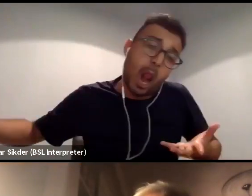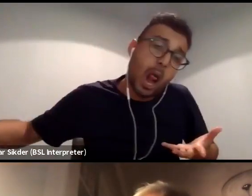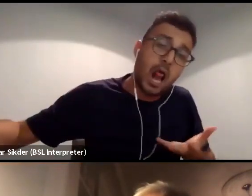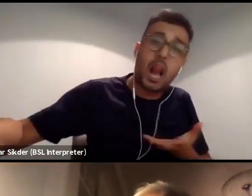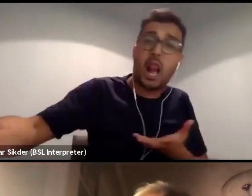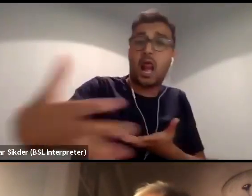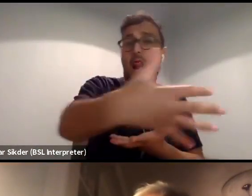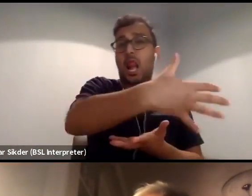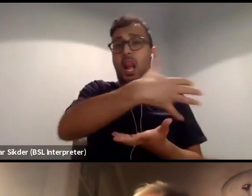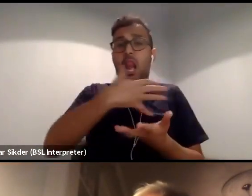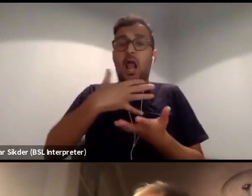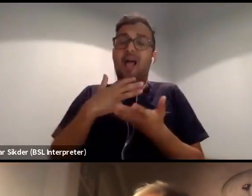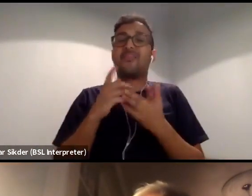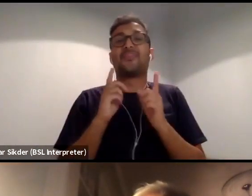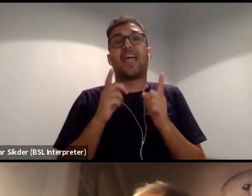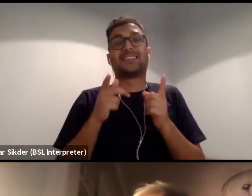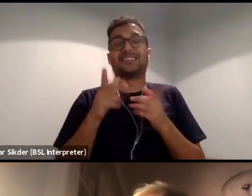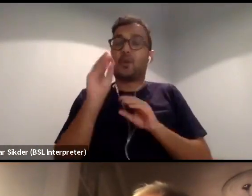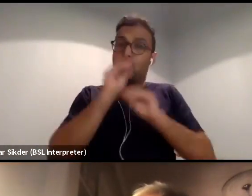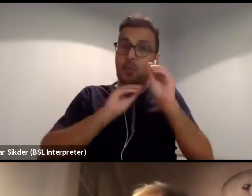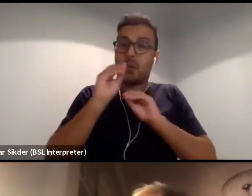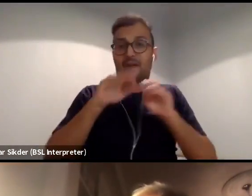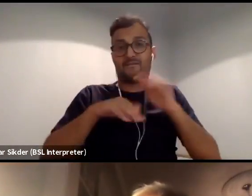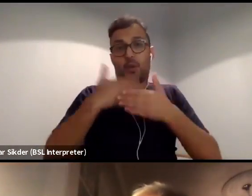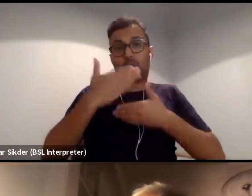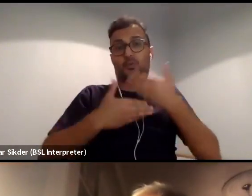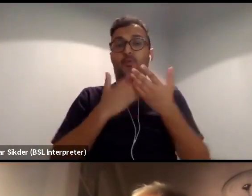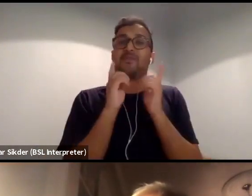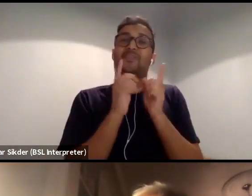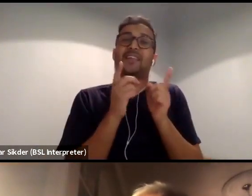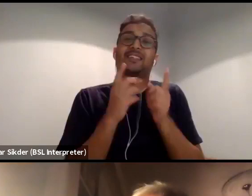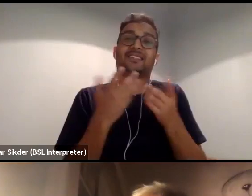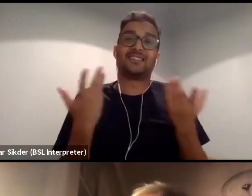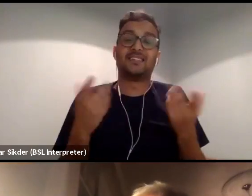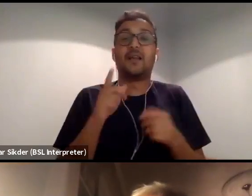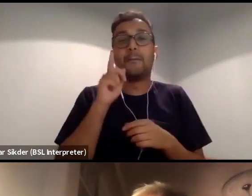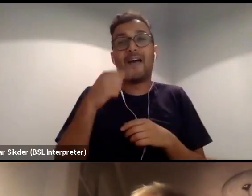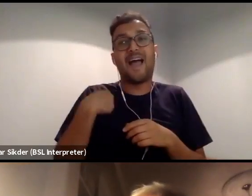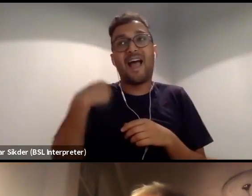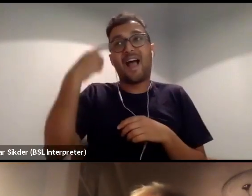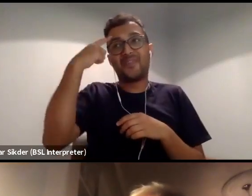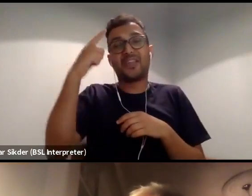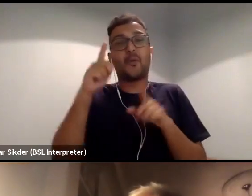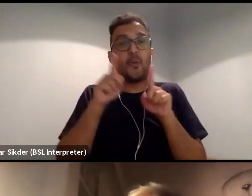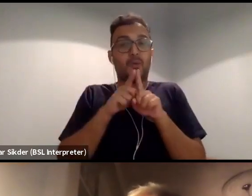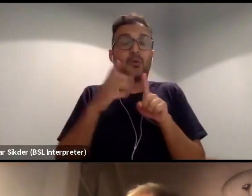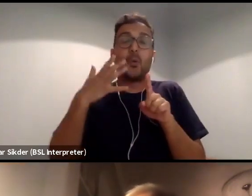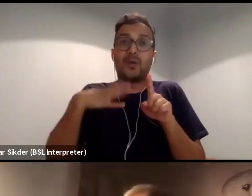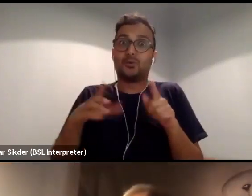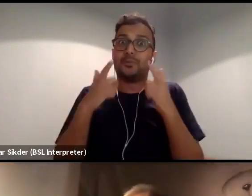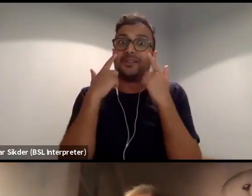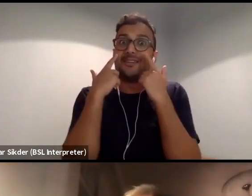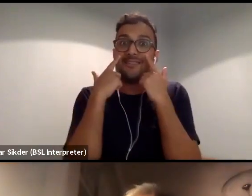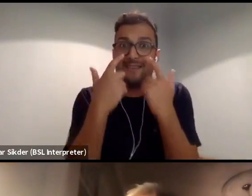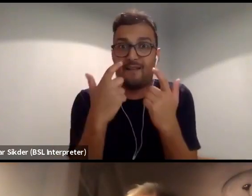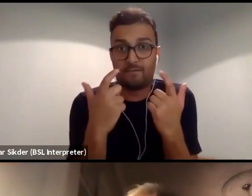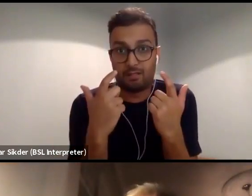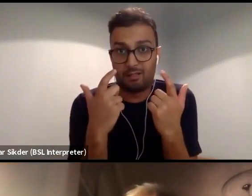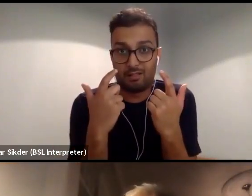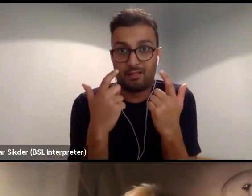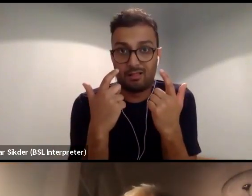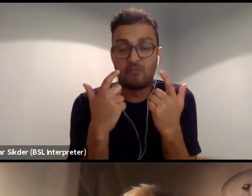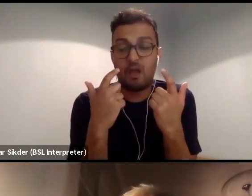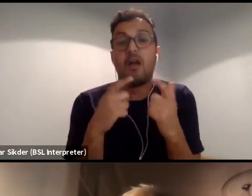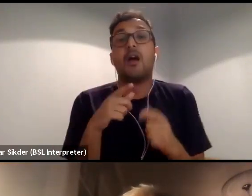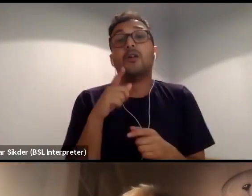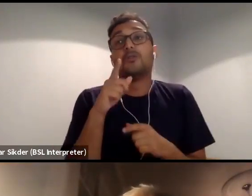other news event, there is a great deal of caution which is exercised. And so what's changed since the killing of